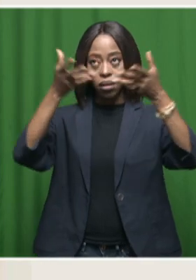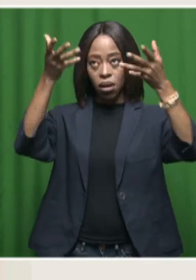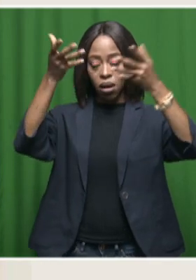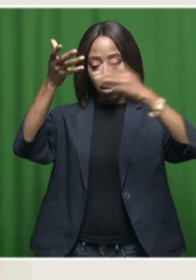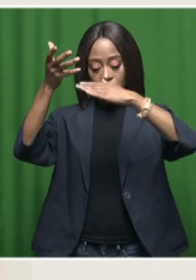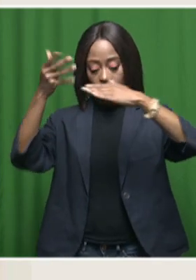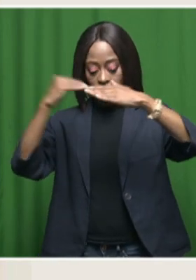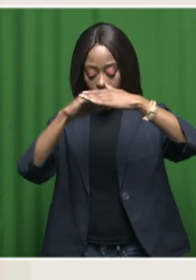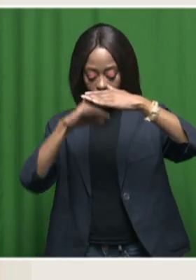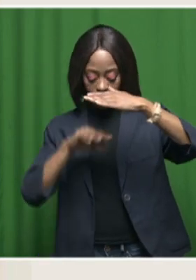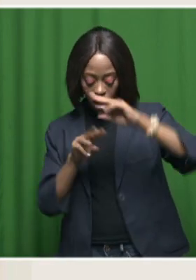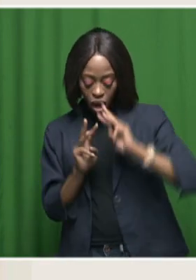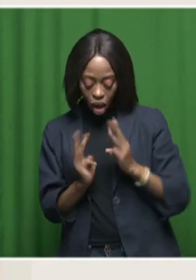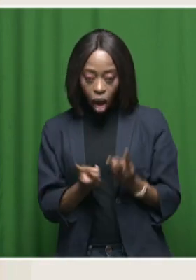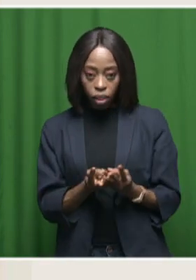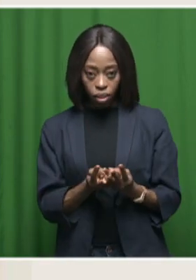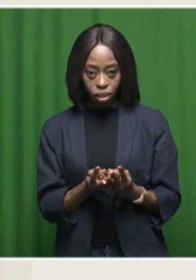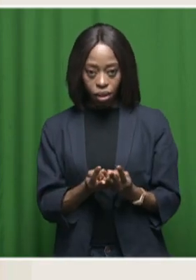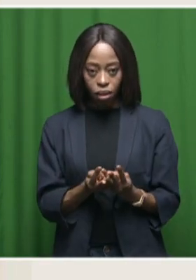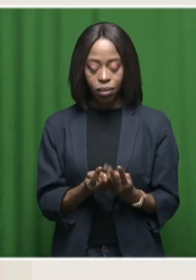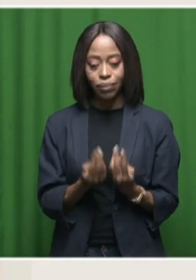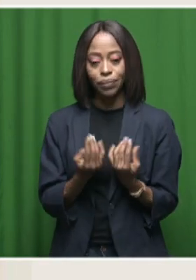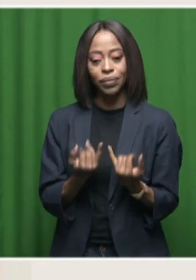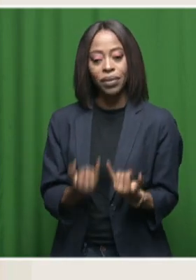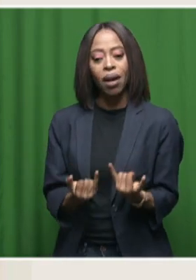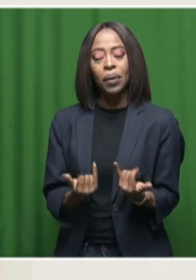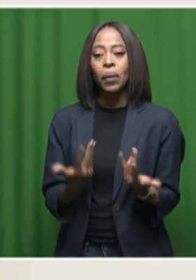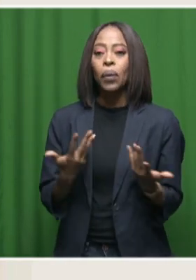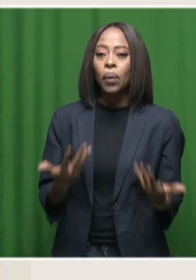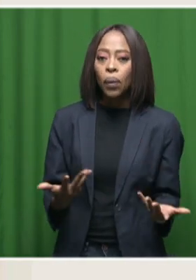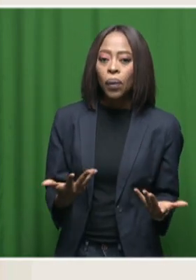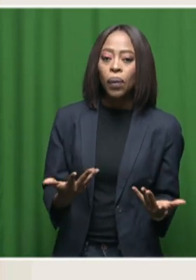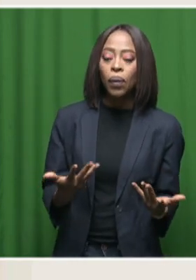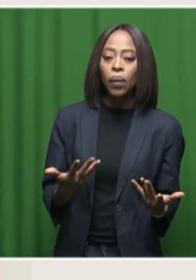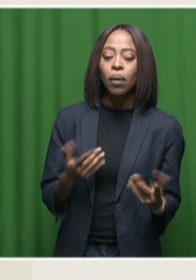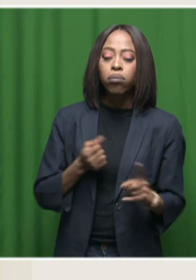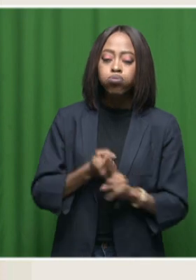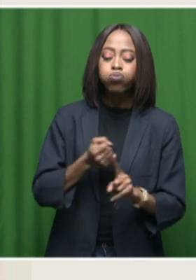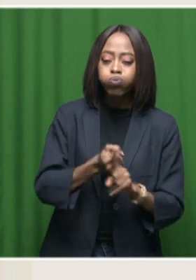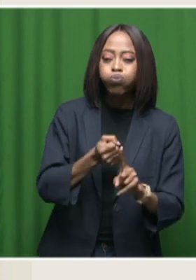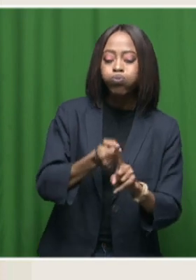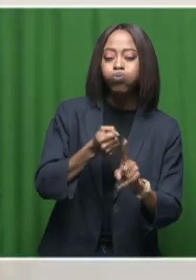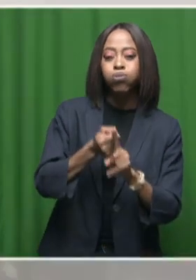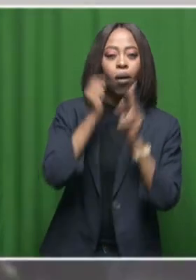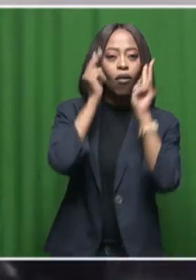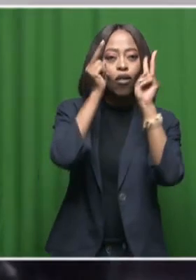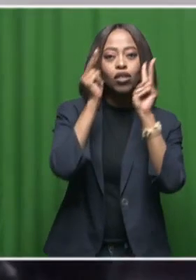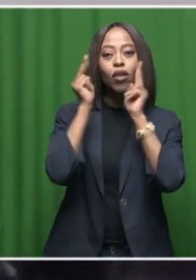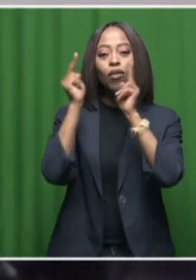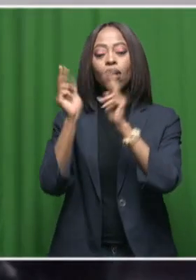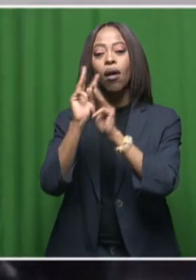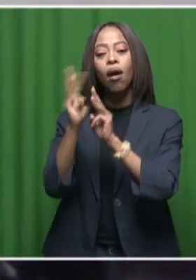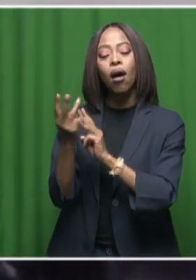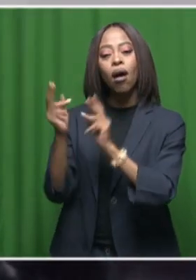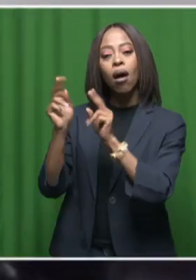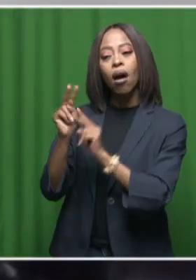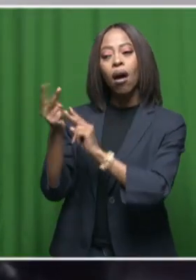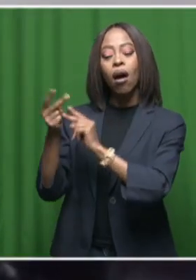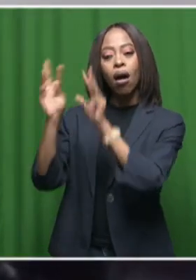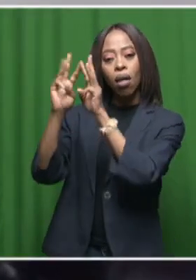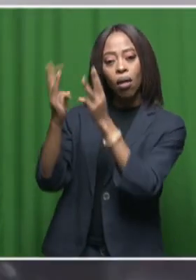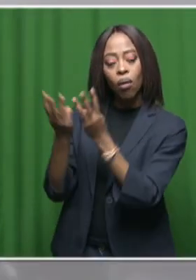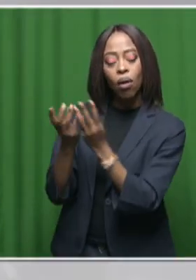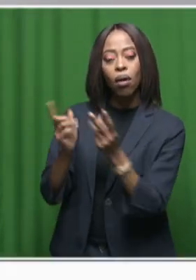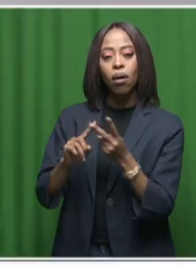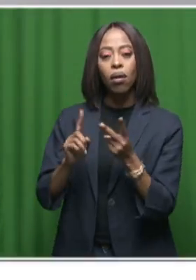sort of separates it. And I think, with our quest for visiting other planets and space travel and that sort of